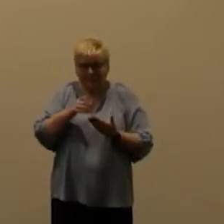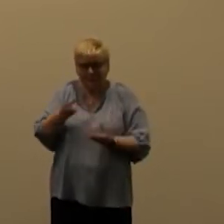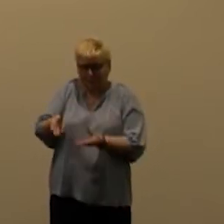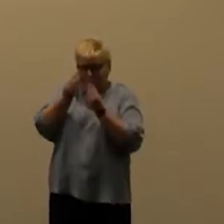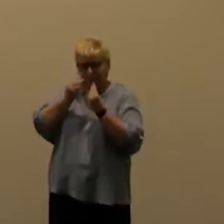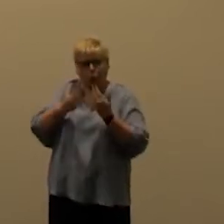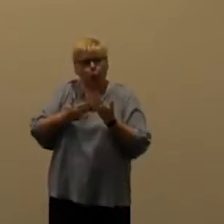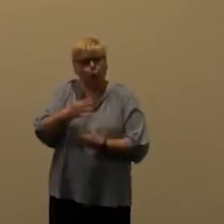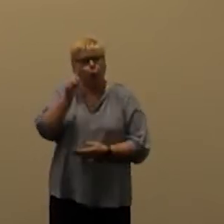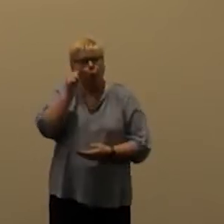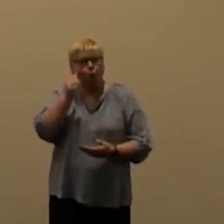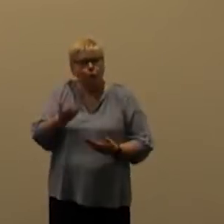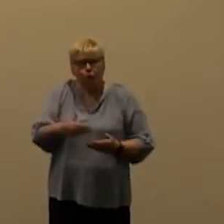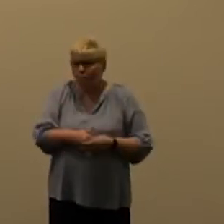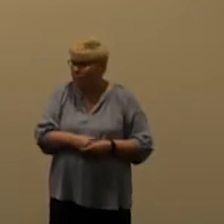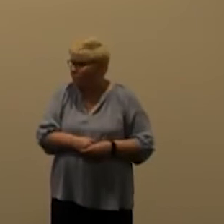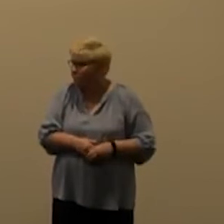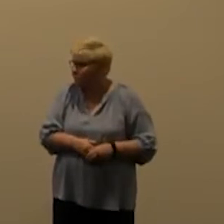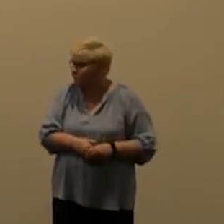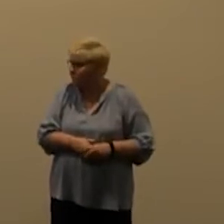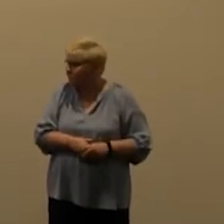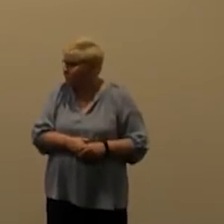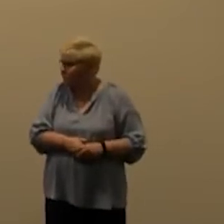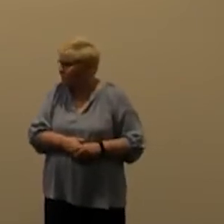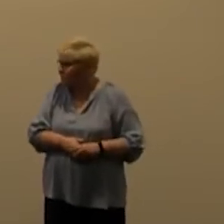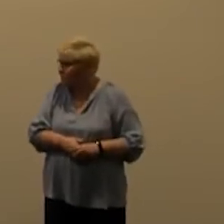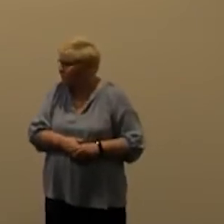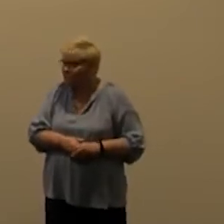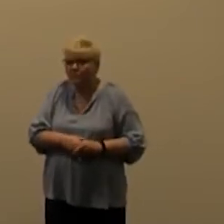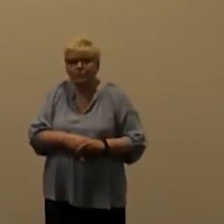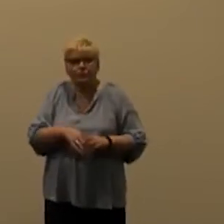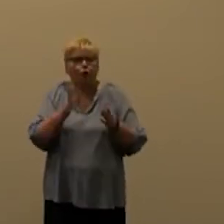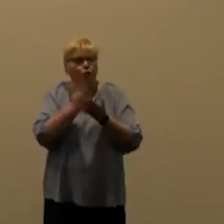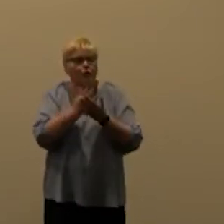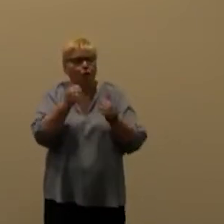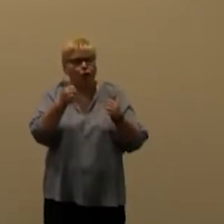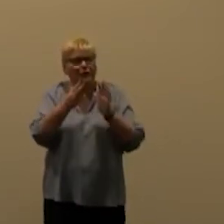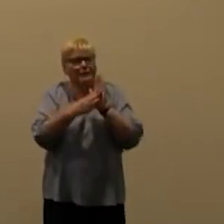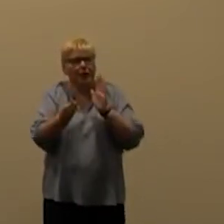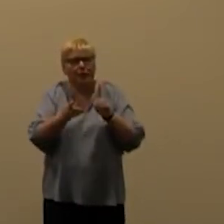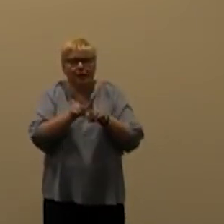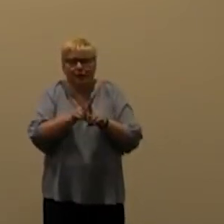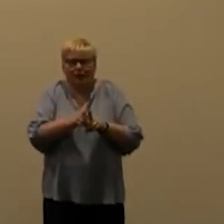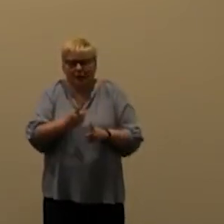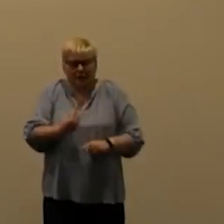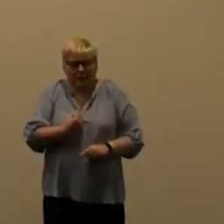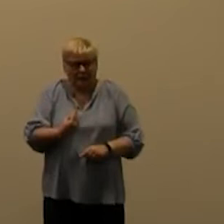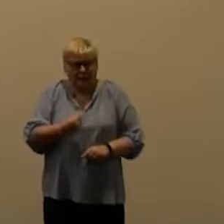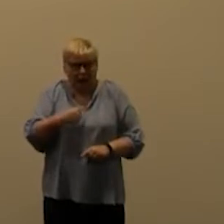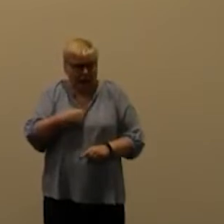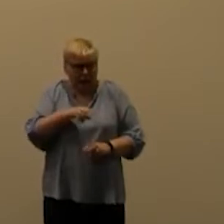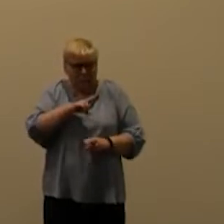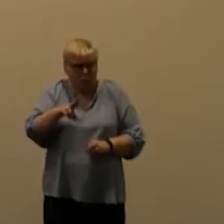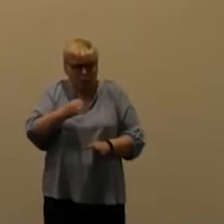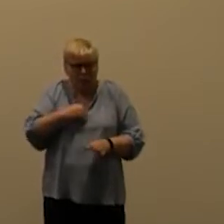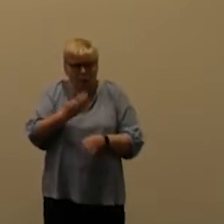in that moment. Absolutely. It's a really good example of the idea that I am not my work. So